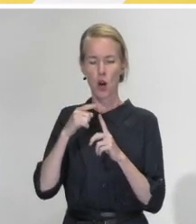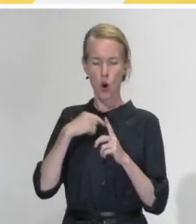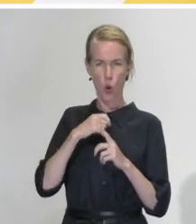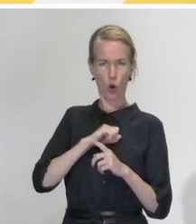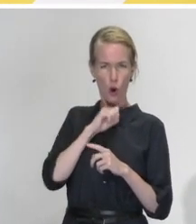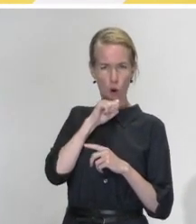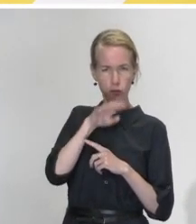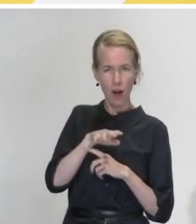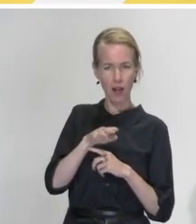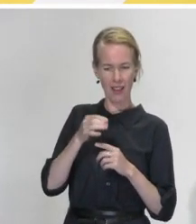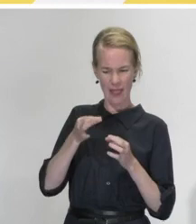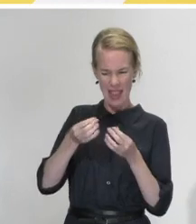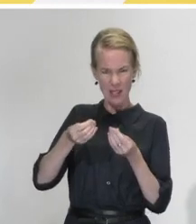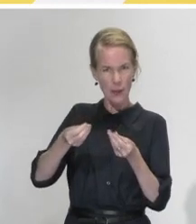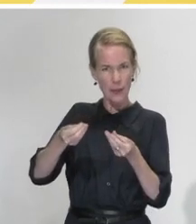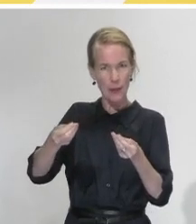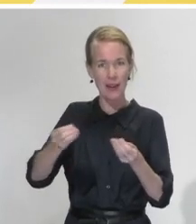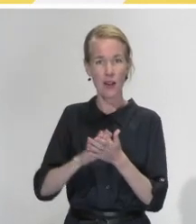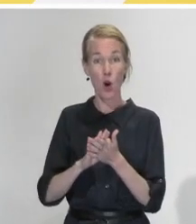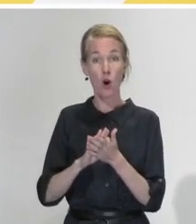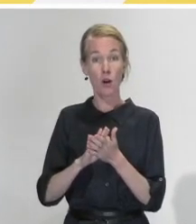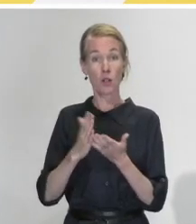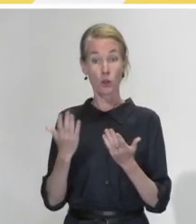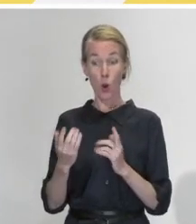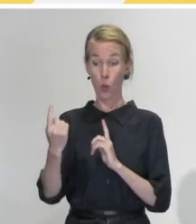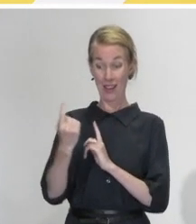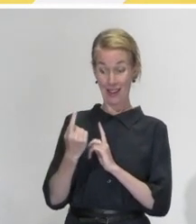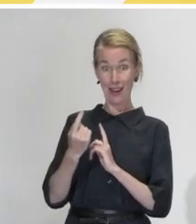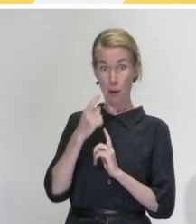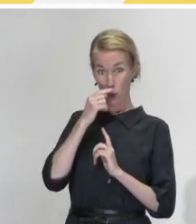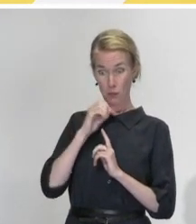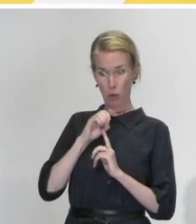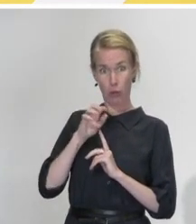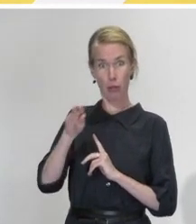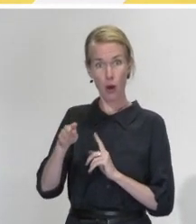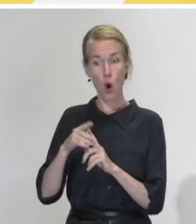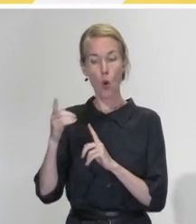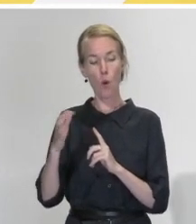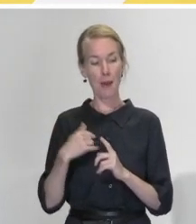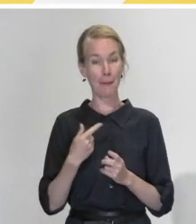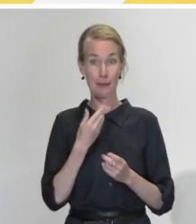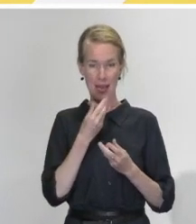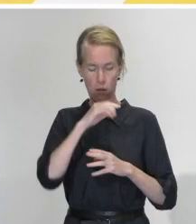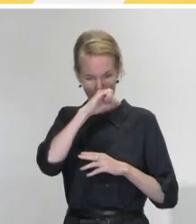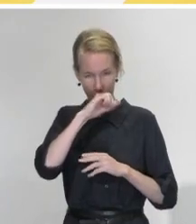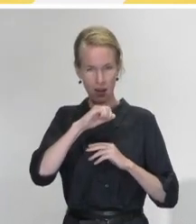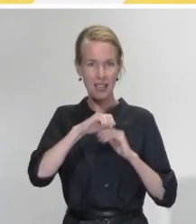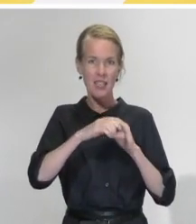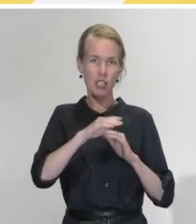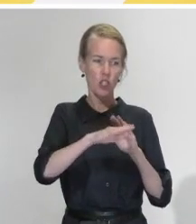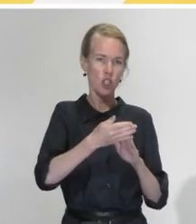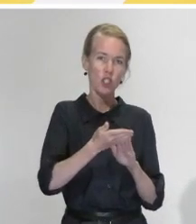each other, or by contact with contaminated objects and surfaces. It seems that people are most